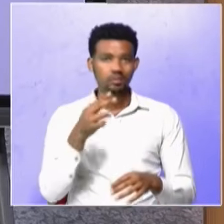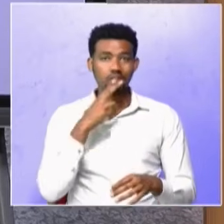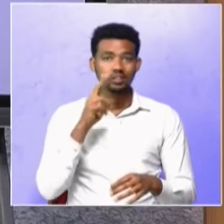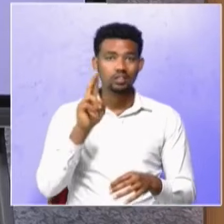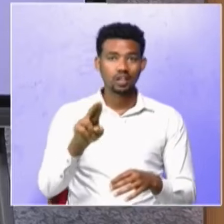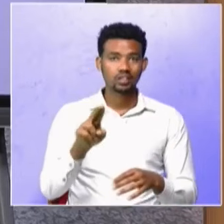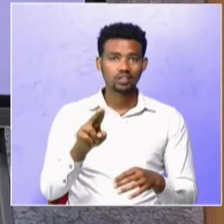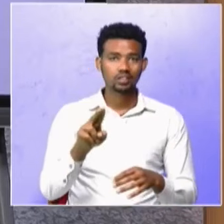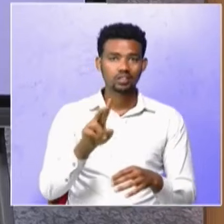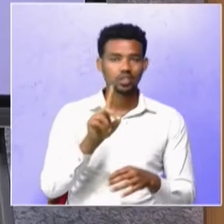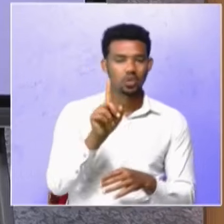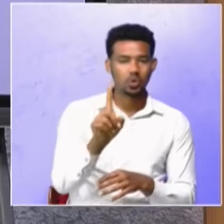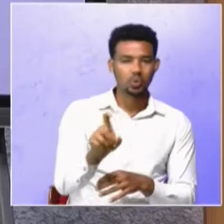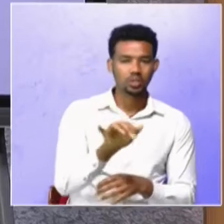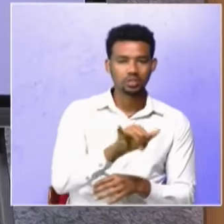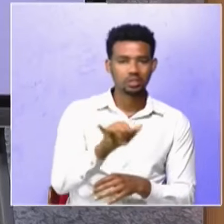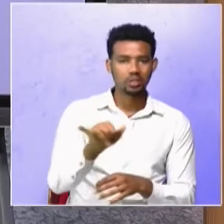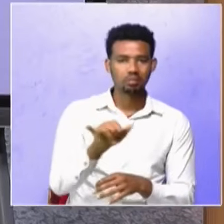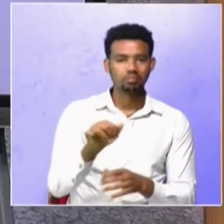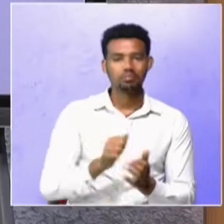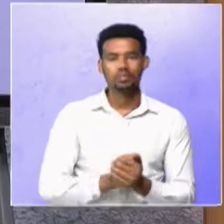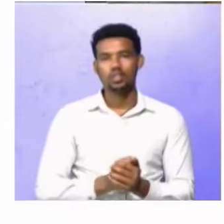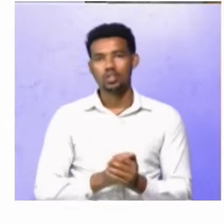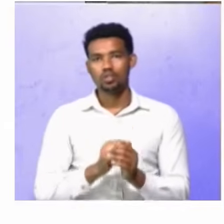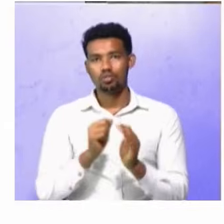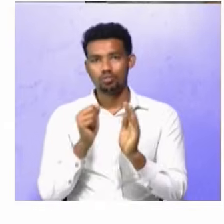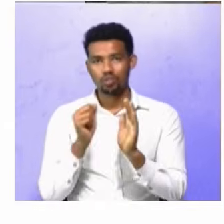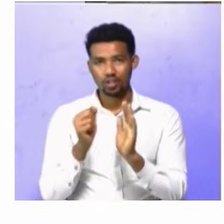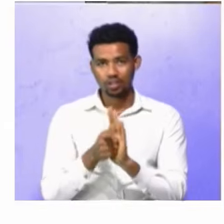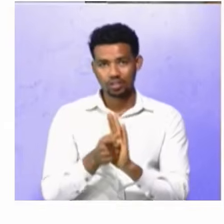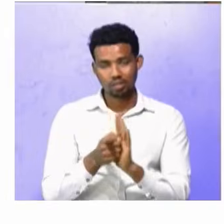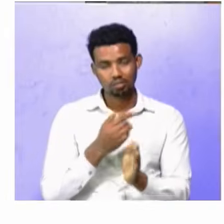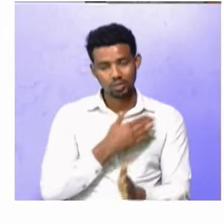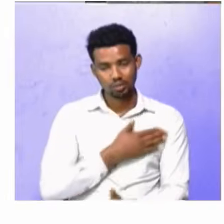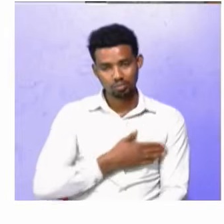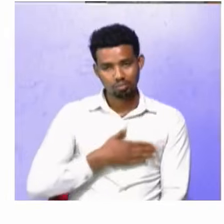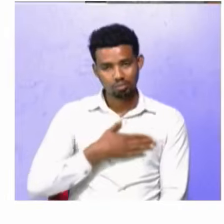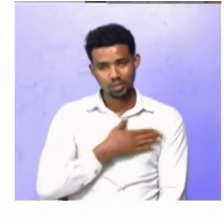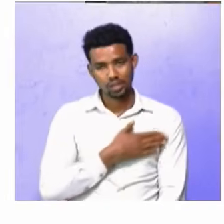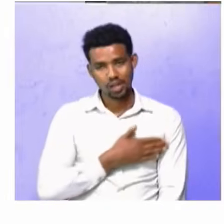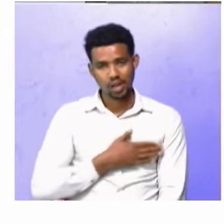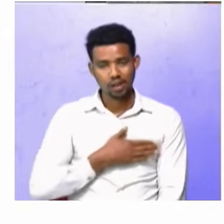are request. For example, please